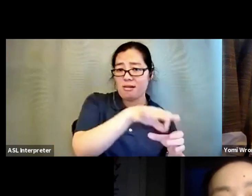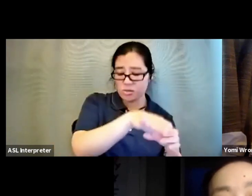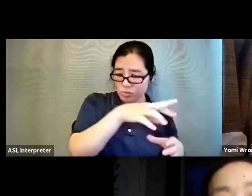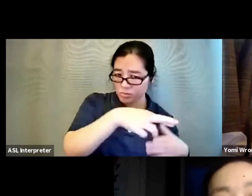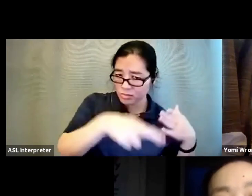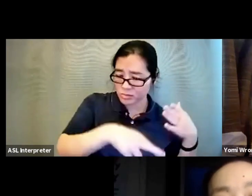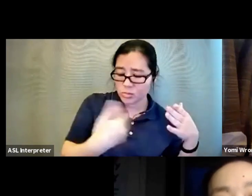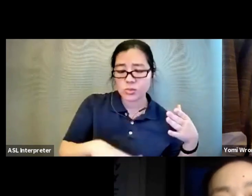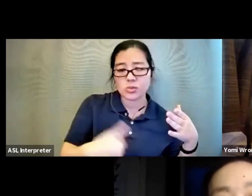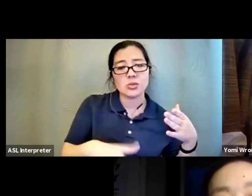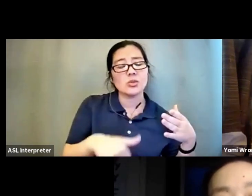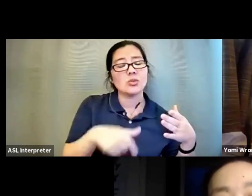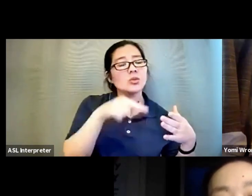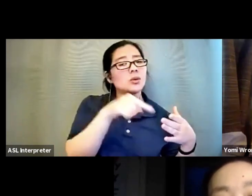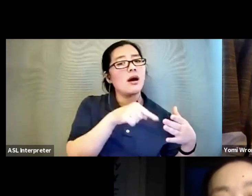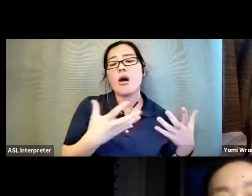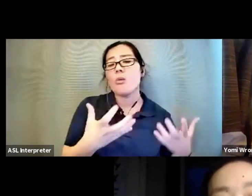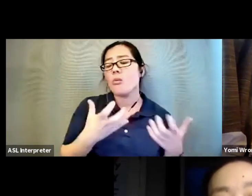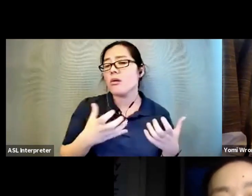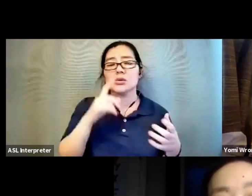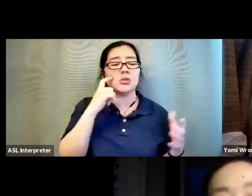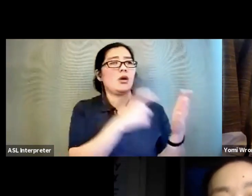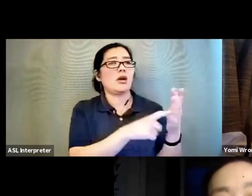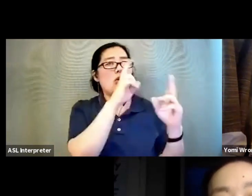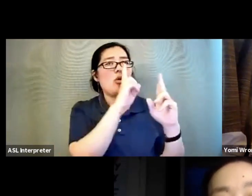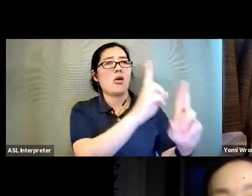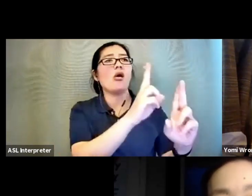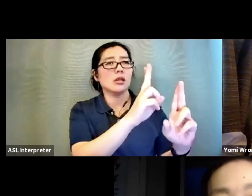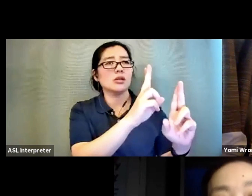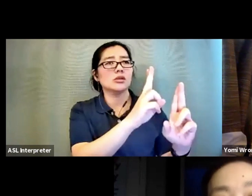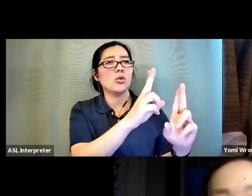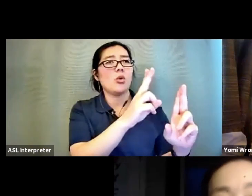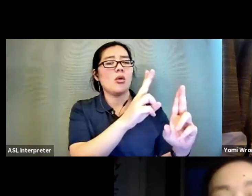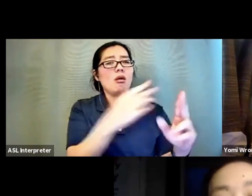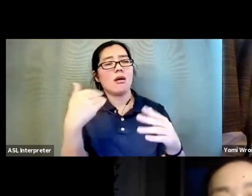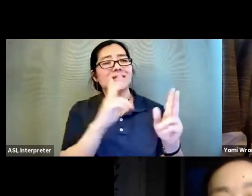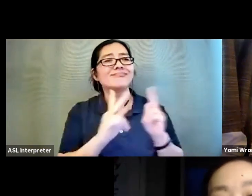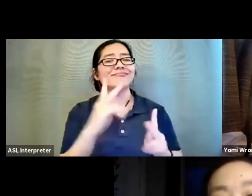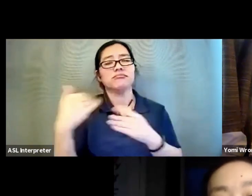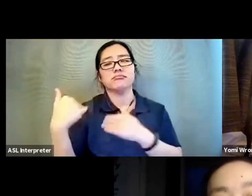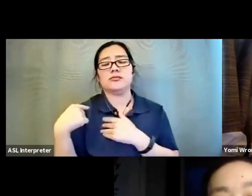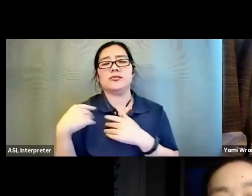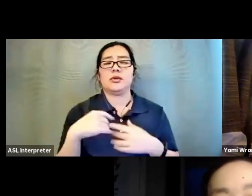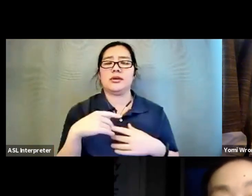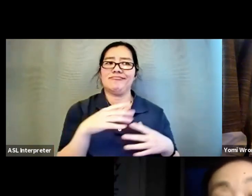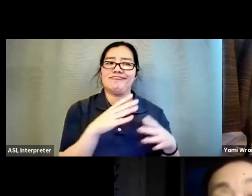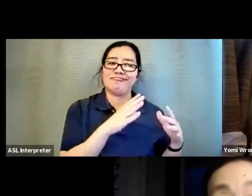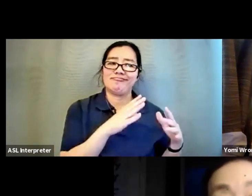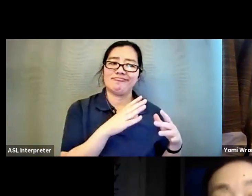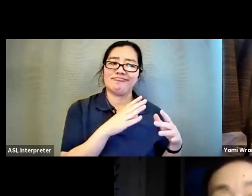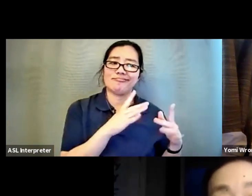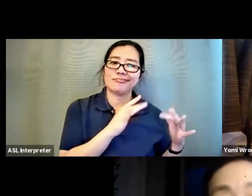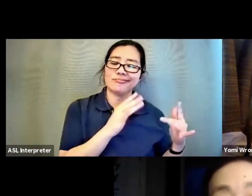I want to acknowledge the people who made this shift possible. specifically Black Democratic